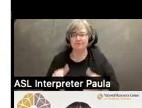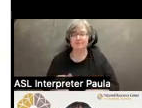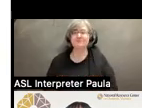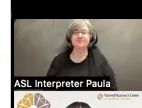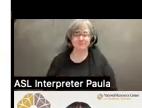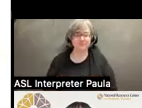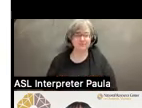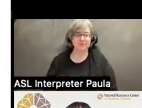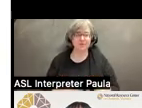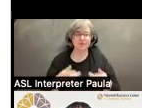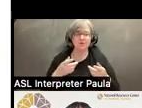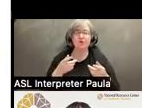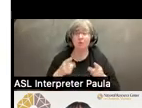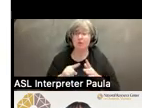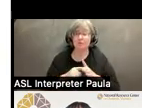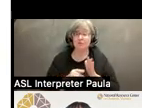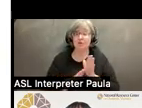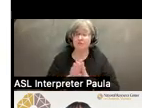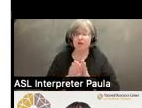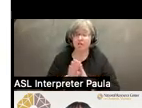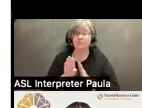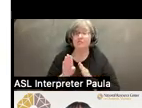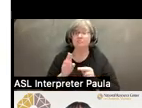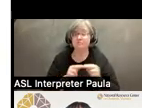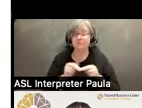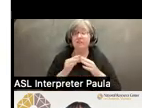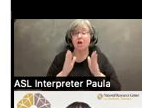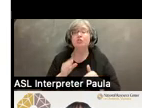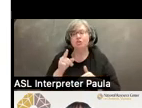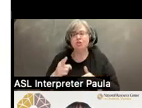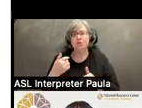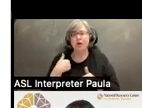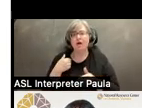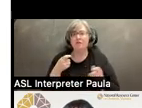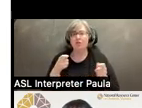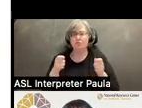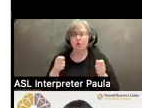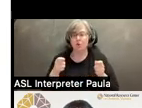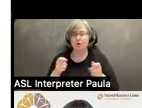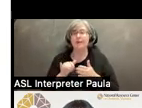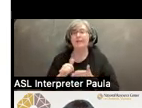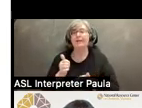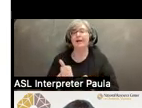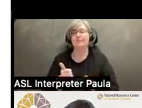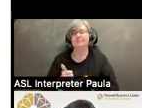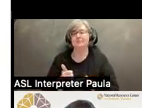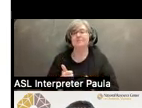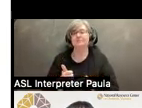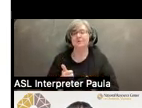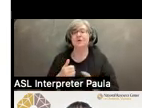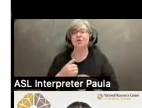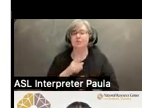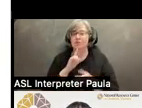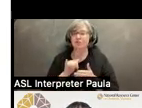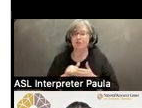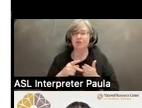when you get into housing and when you start developing housing, you have control. And I think that sometimes that can be a really helpful thing in making sure that programs work